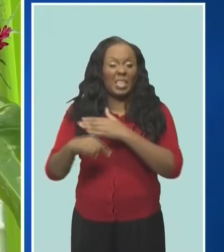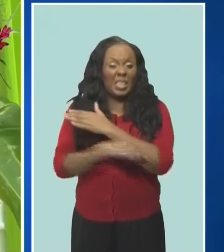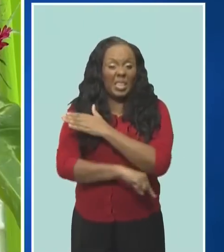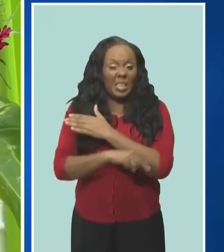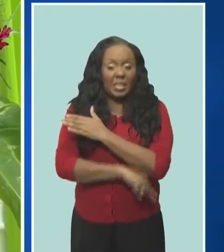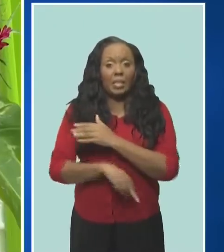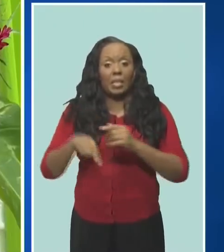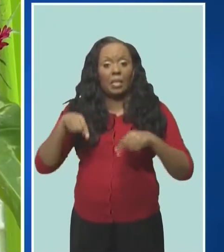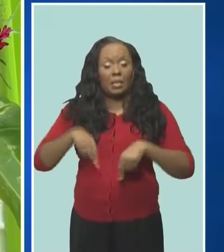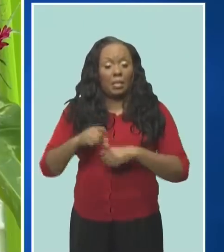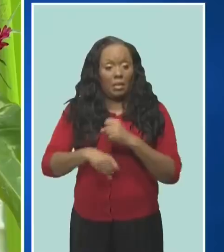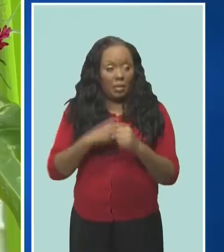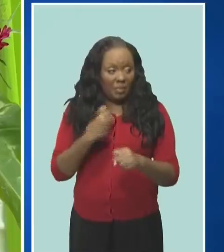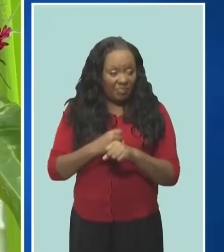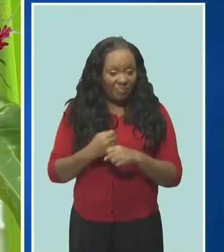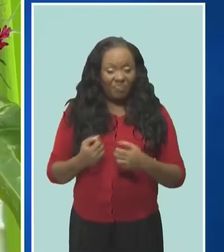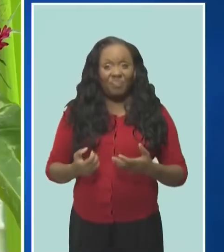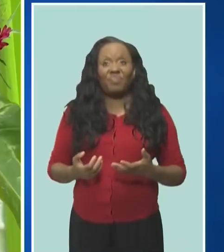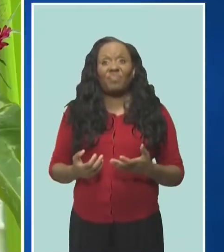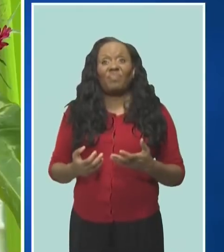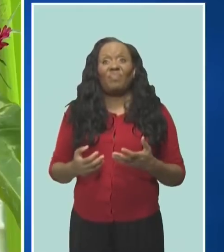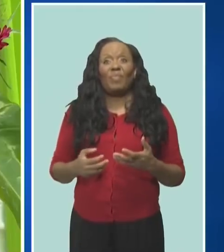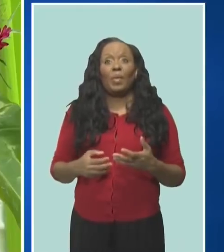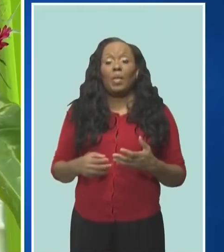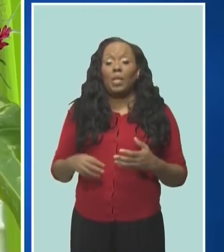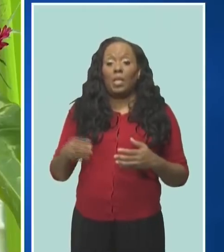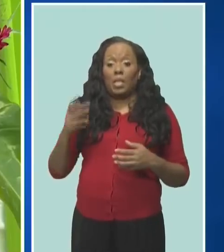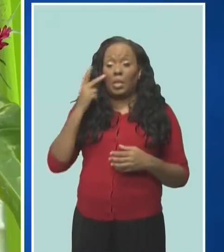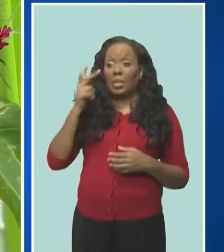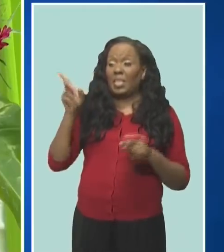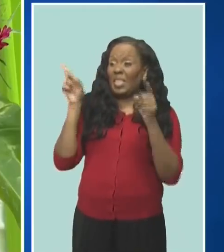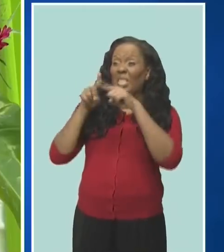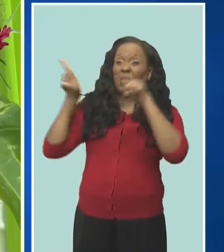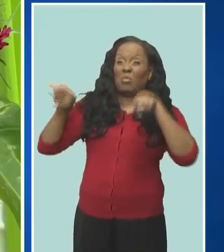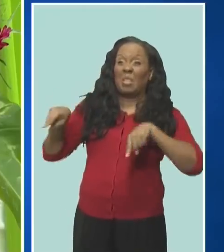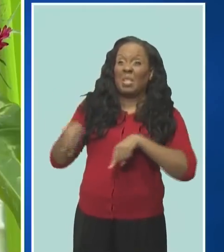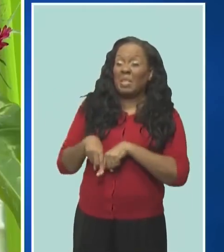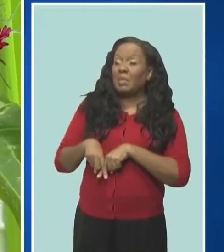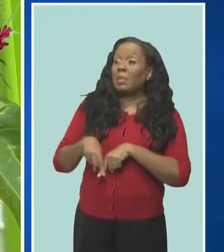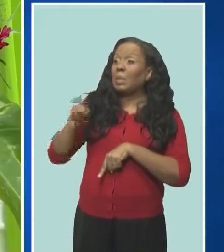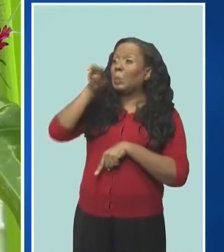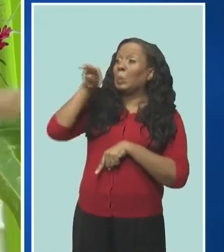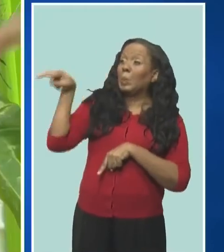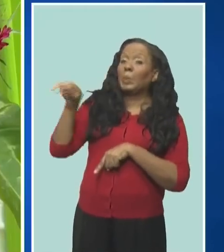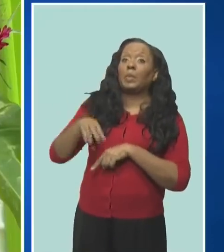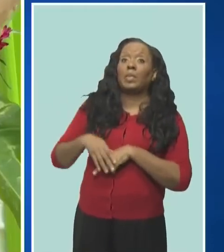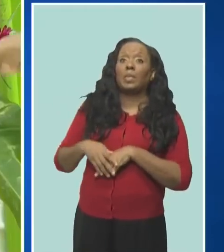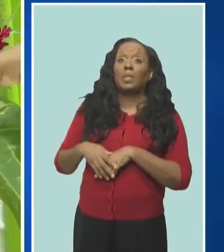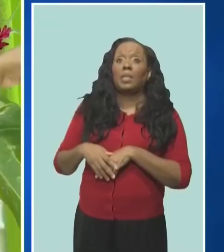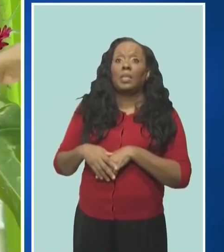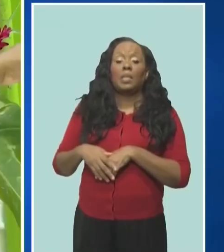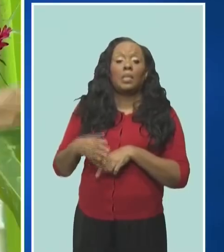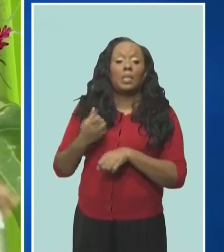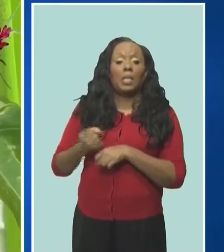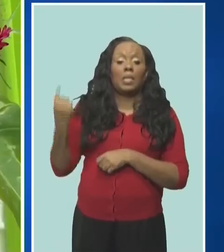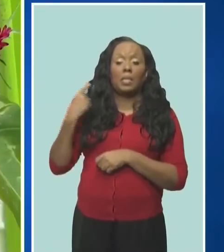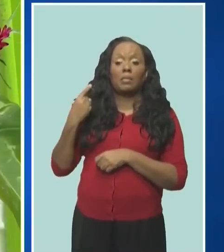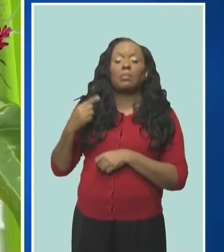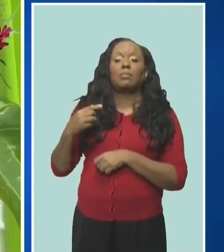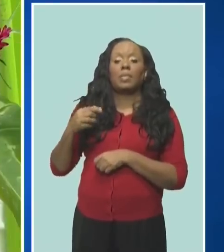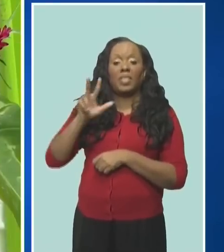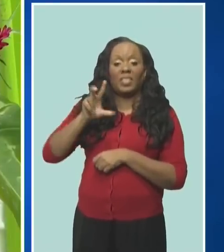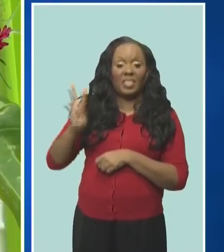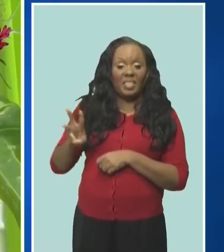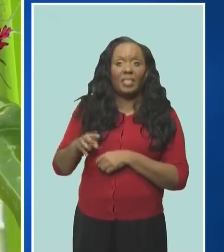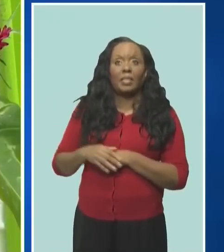on screen, you're seeing a number, 54. Last year it would have been what? 36. That's